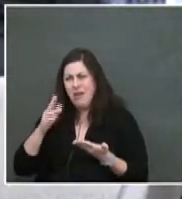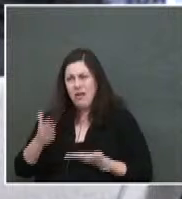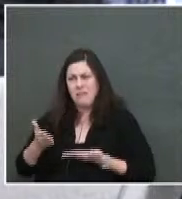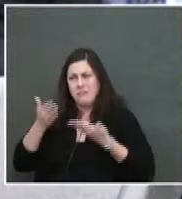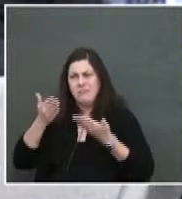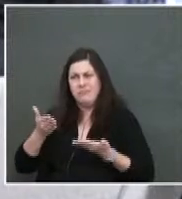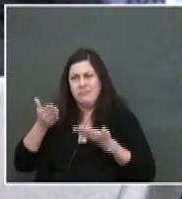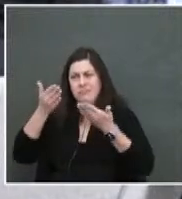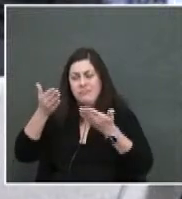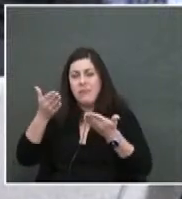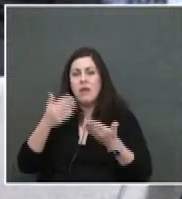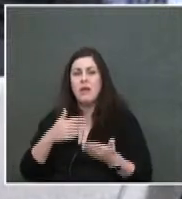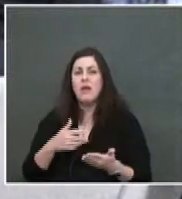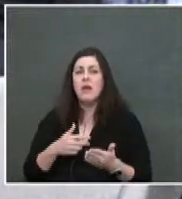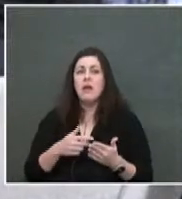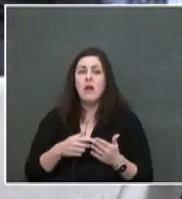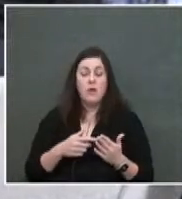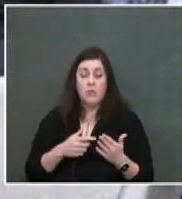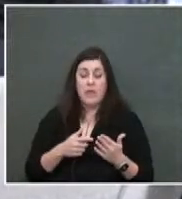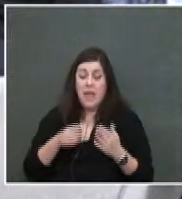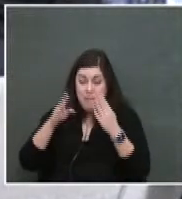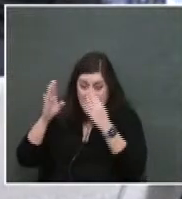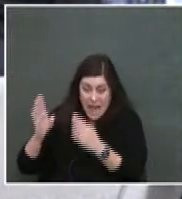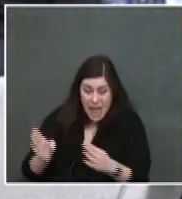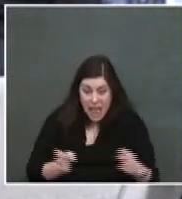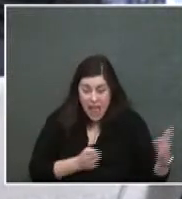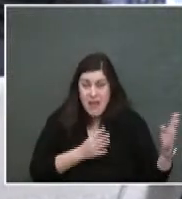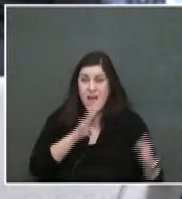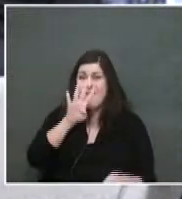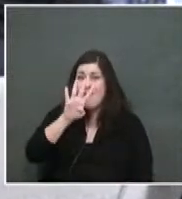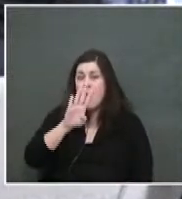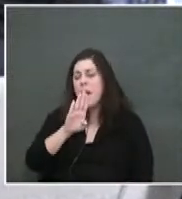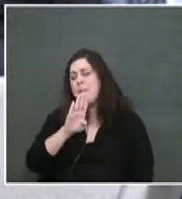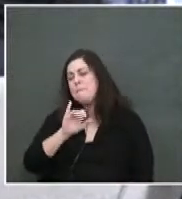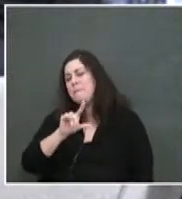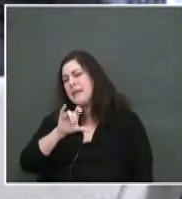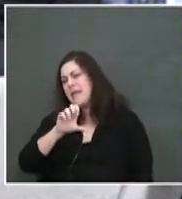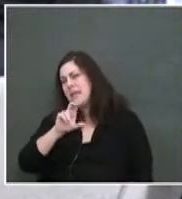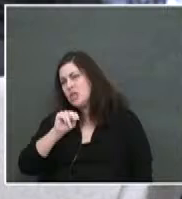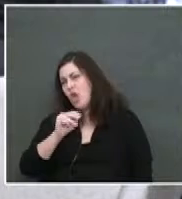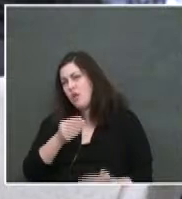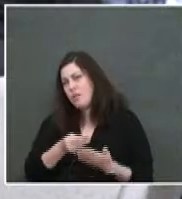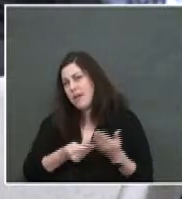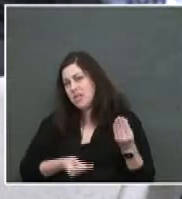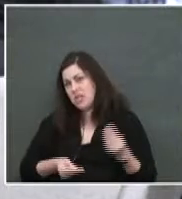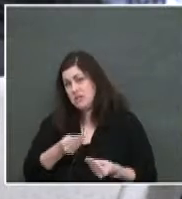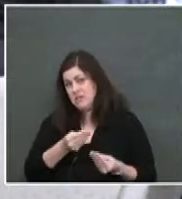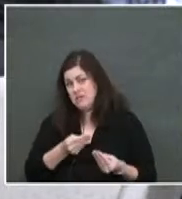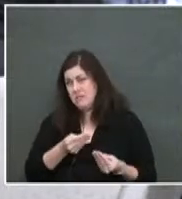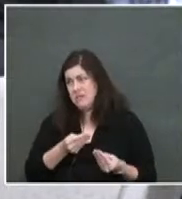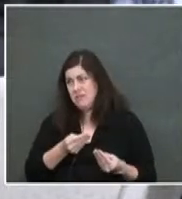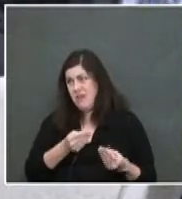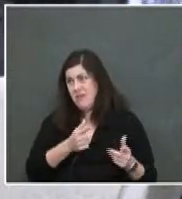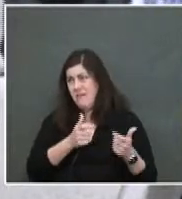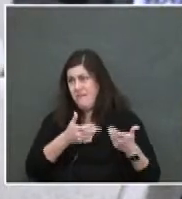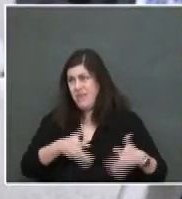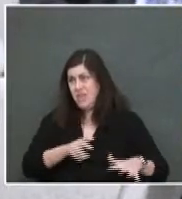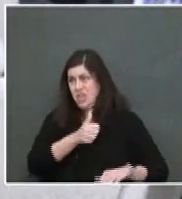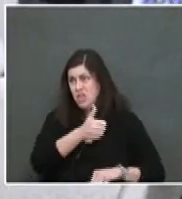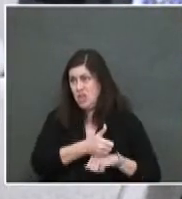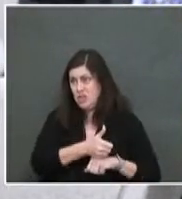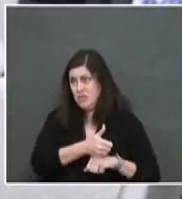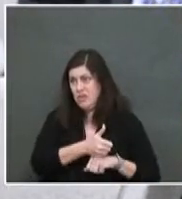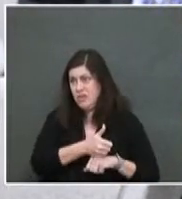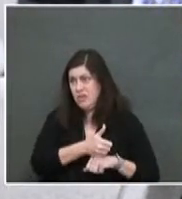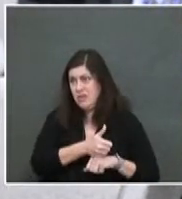We draft a $4 billion budget faster than we do a simple ordinance than this. We did a charter amendment, major